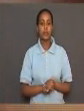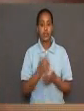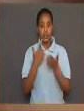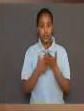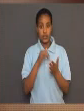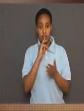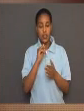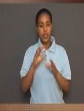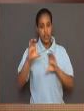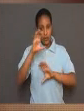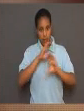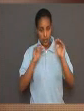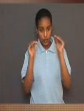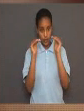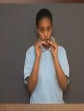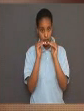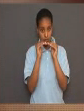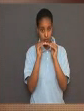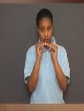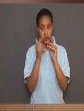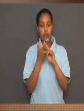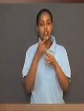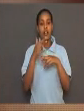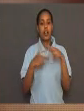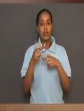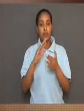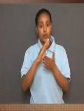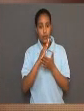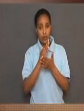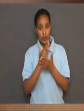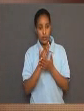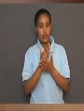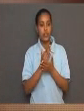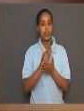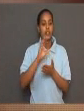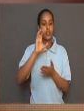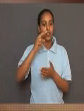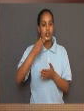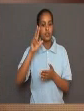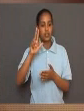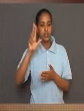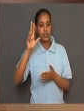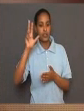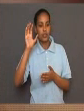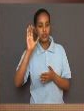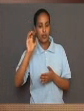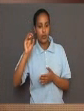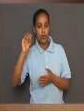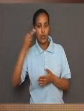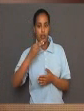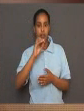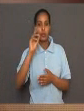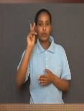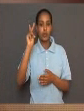This is the chemical equation for the reaction between ethanoic acid and